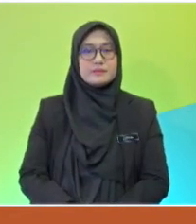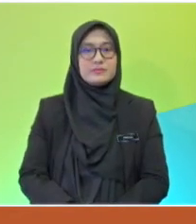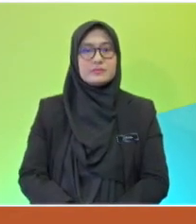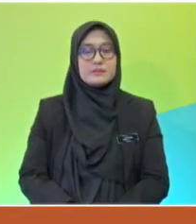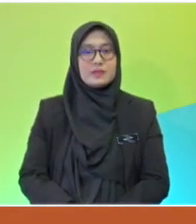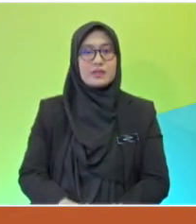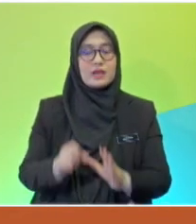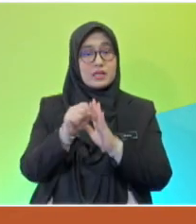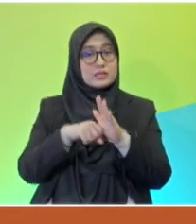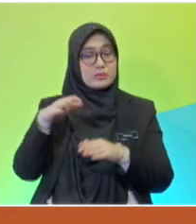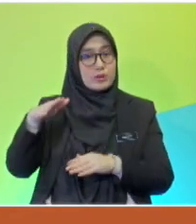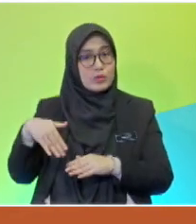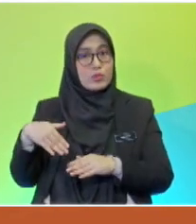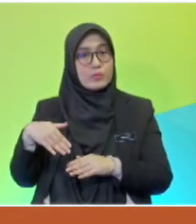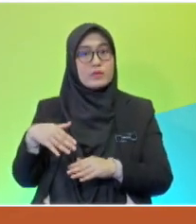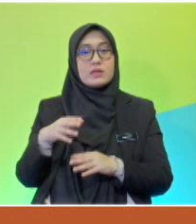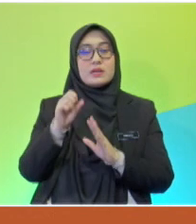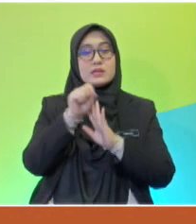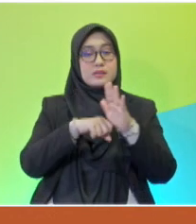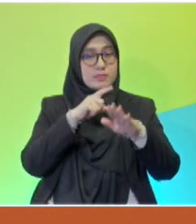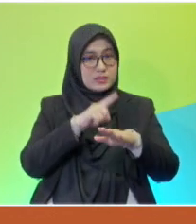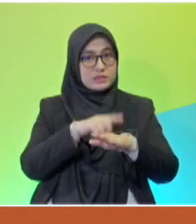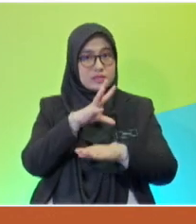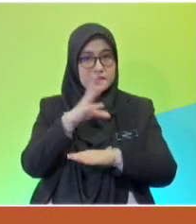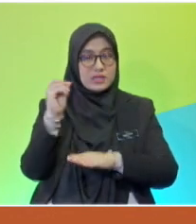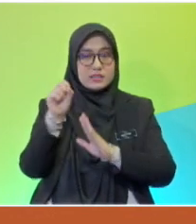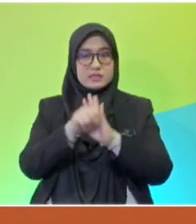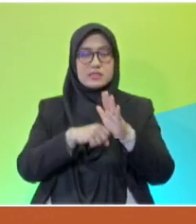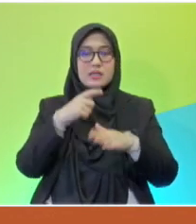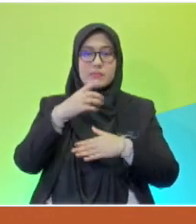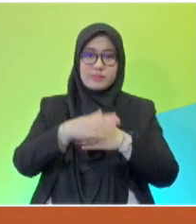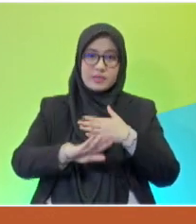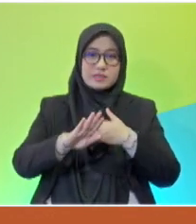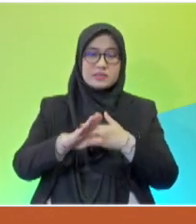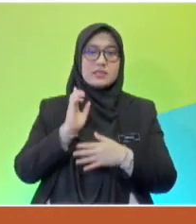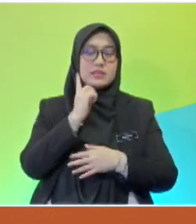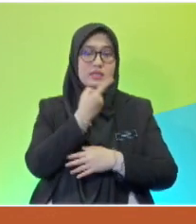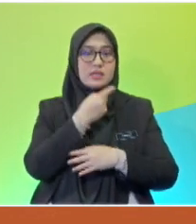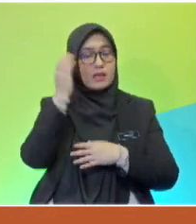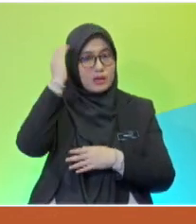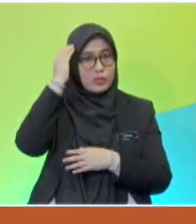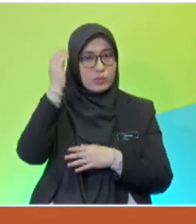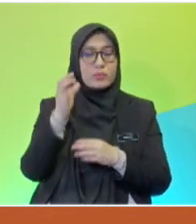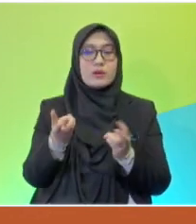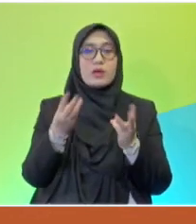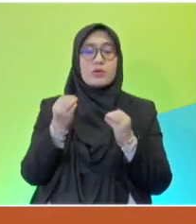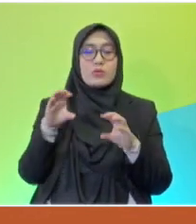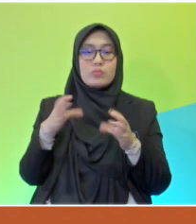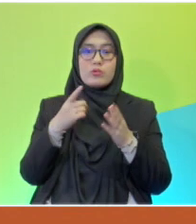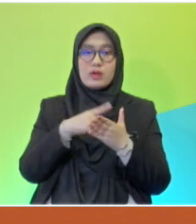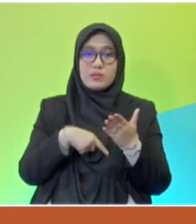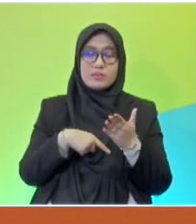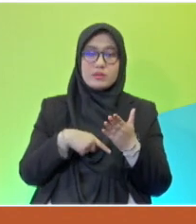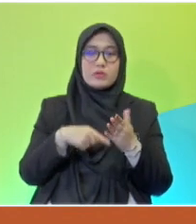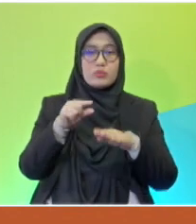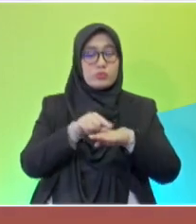on the last column, because I feel like I need to touch on this a little bit, the differentiation strategies. Okay, differentiation strategies